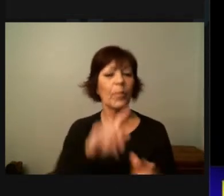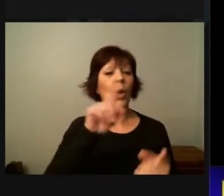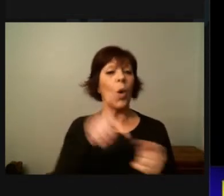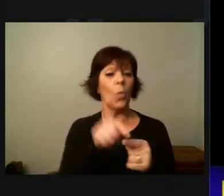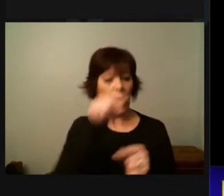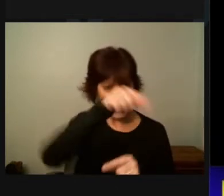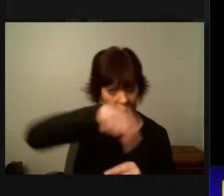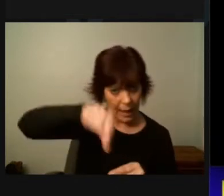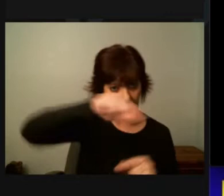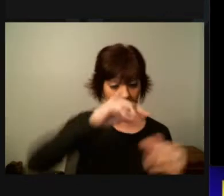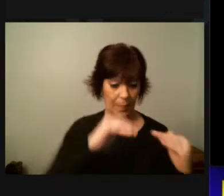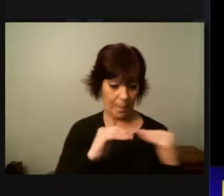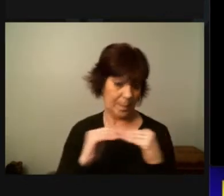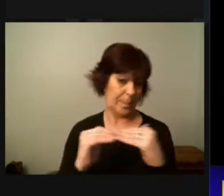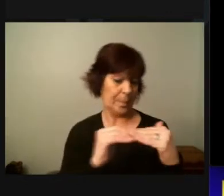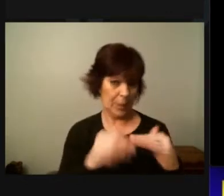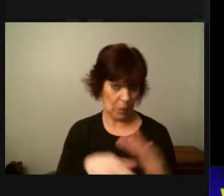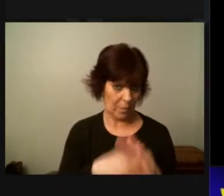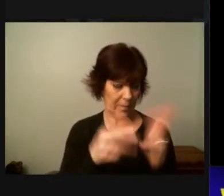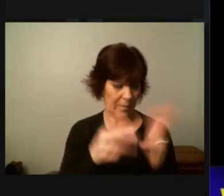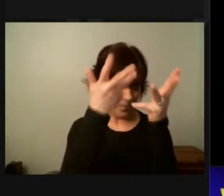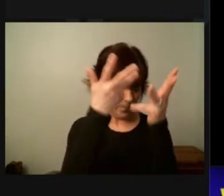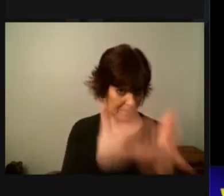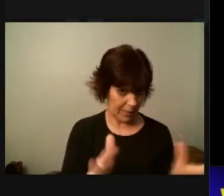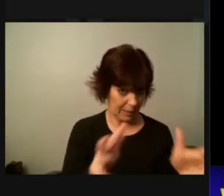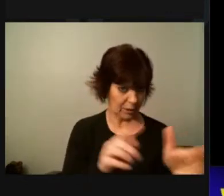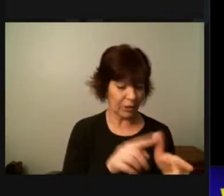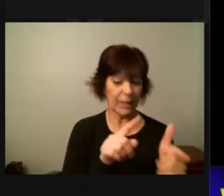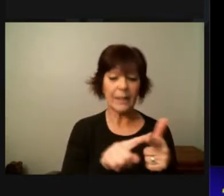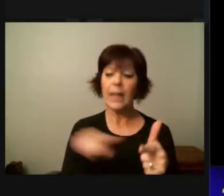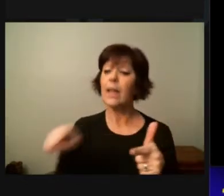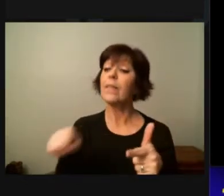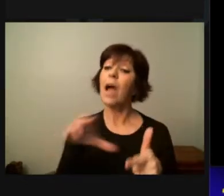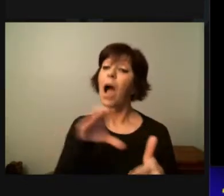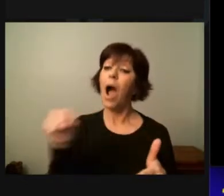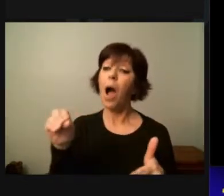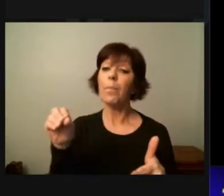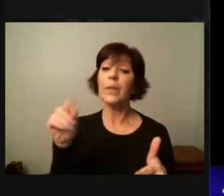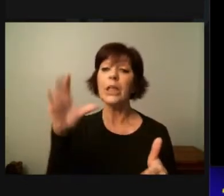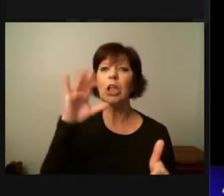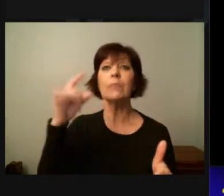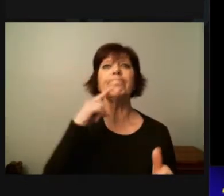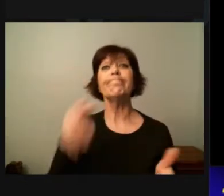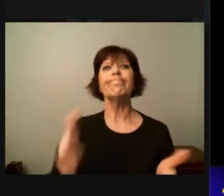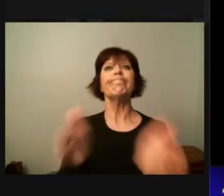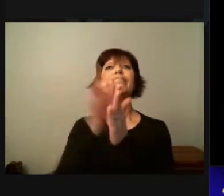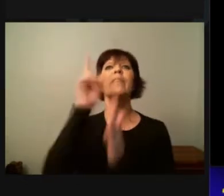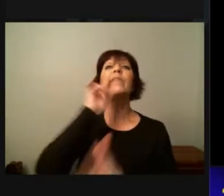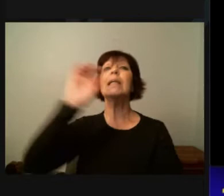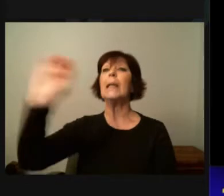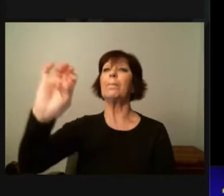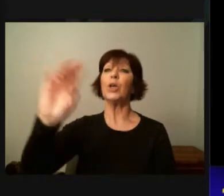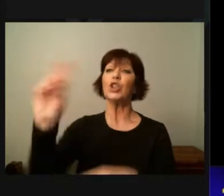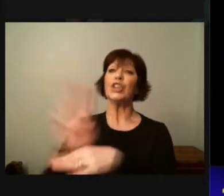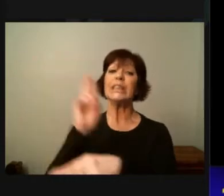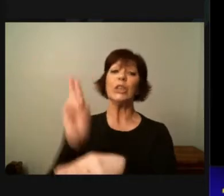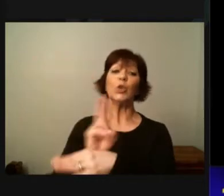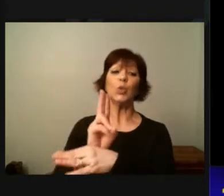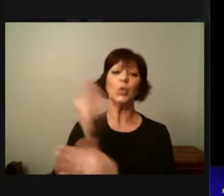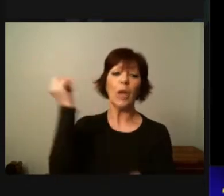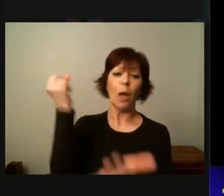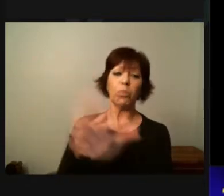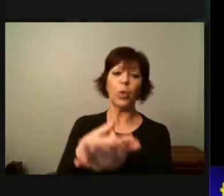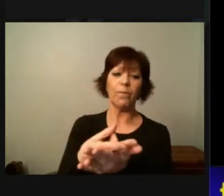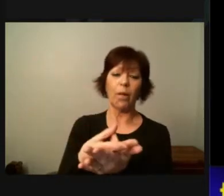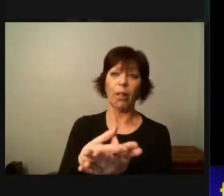peer reviews are done, the drug company then seeks what's called an emergency use approval.